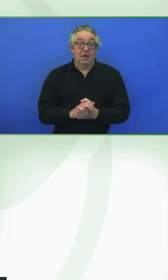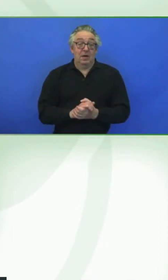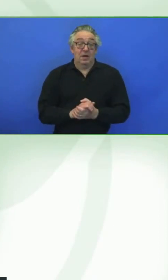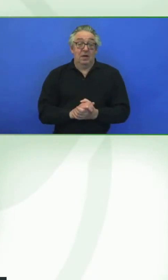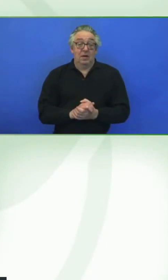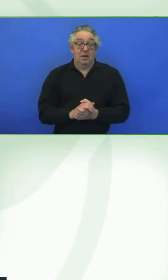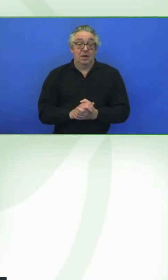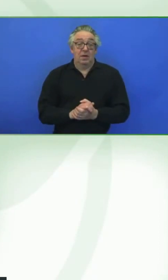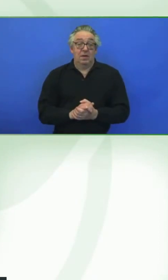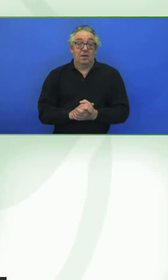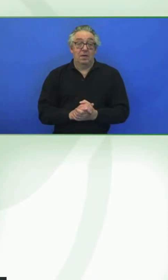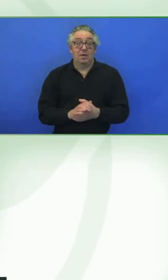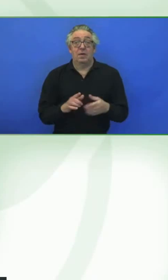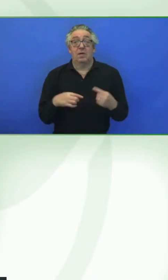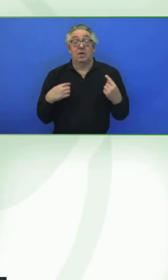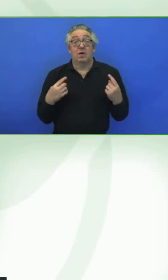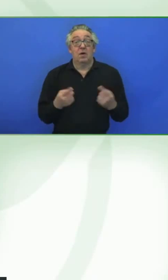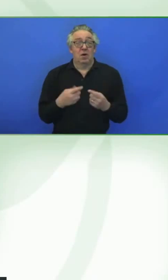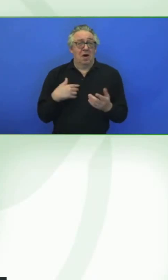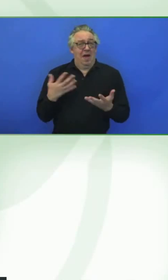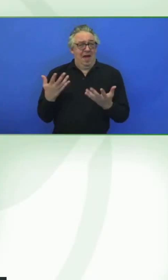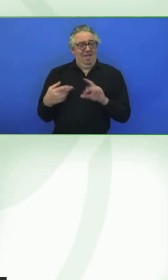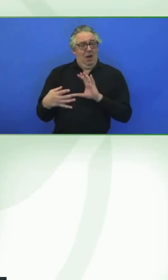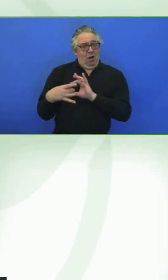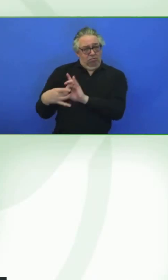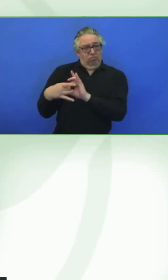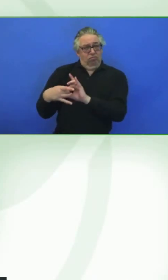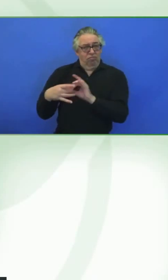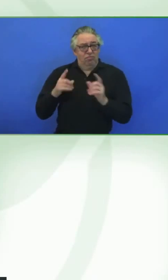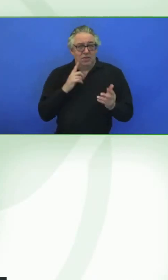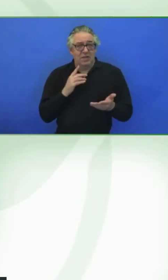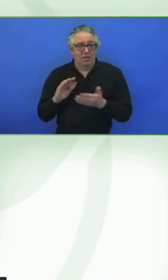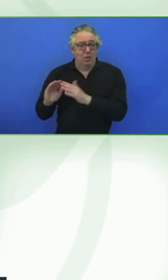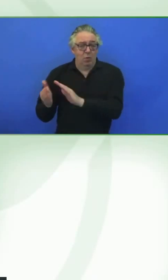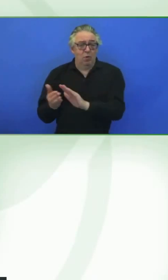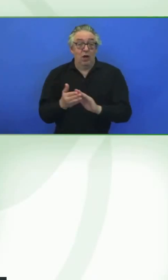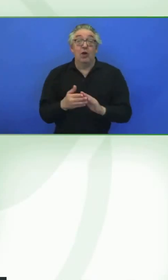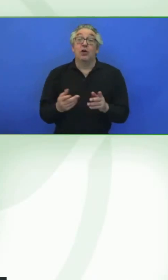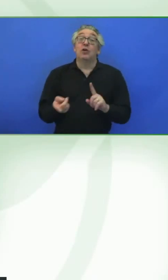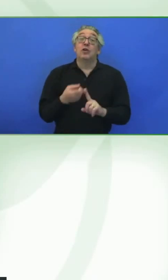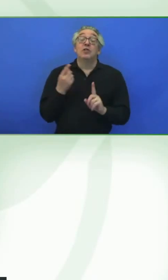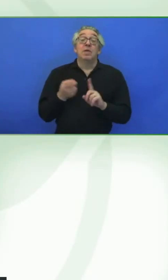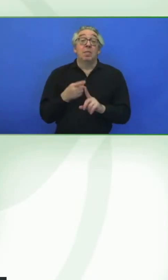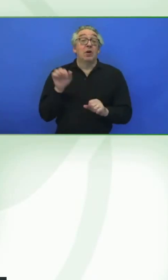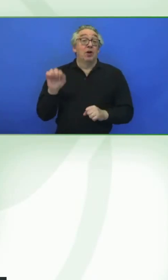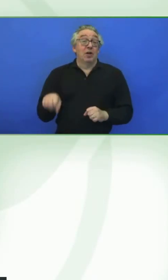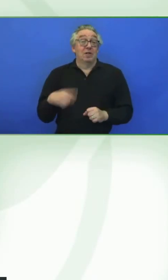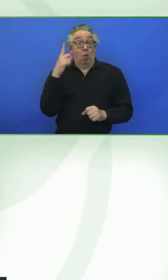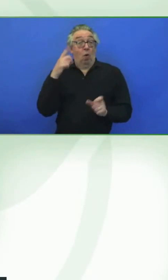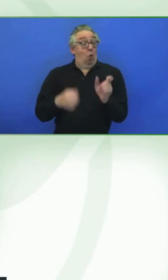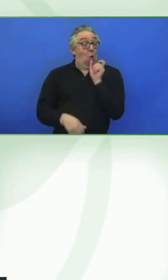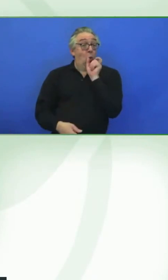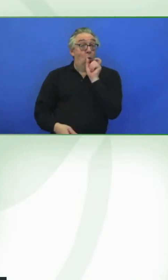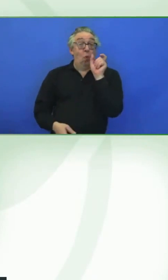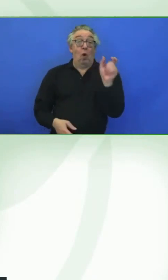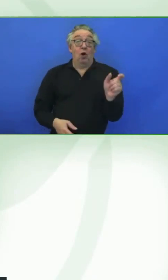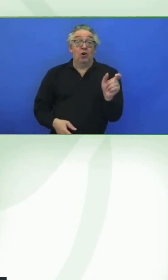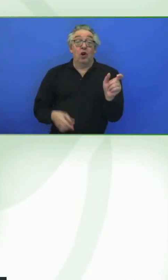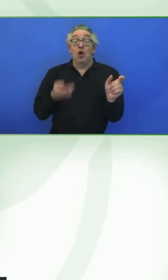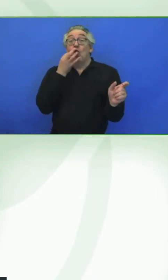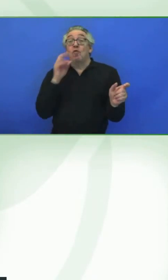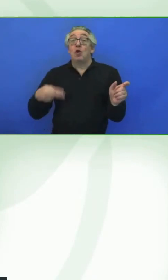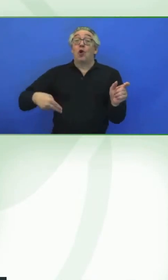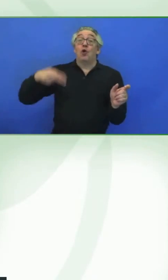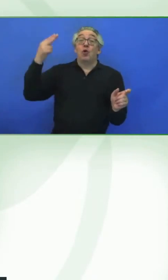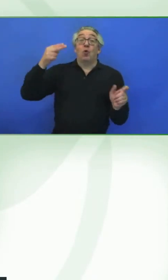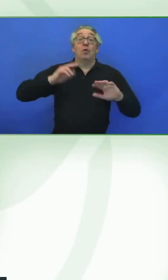in touch with them, and so sometimes we have different signs for the same word. In the north of France, it may be different than in